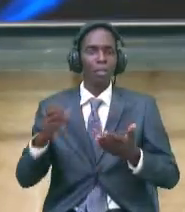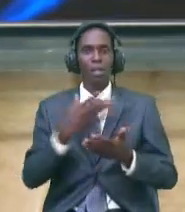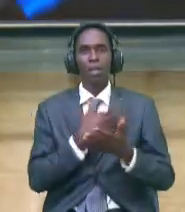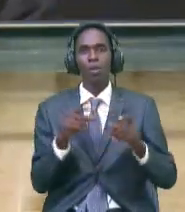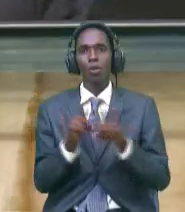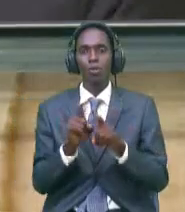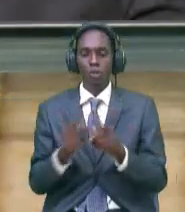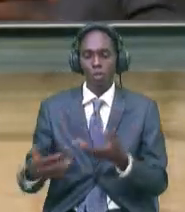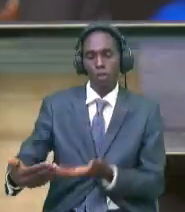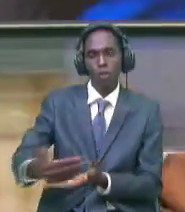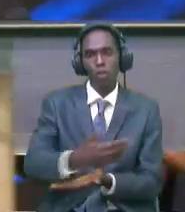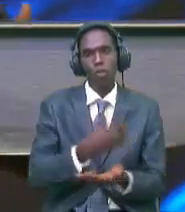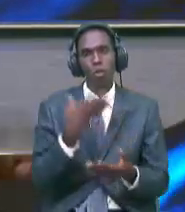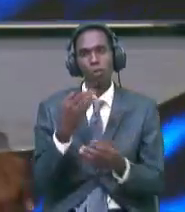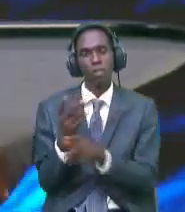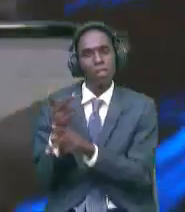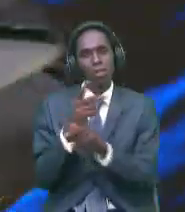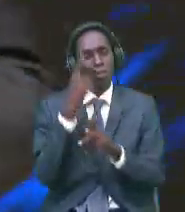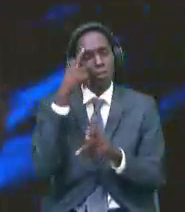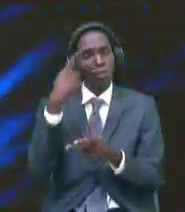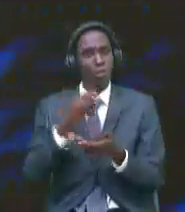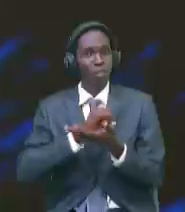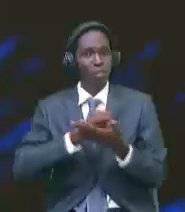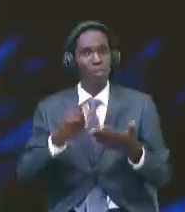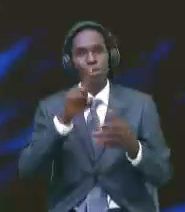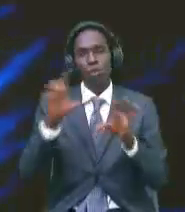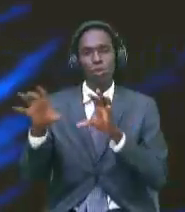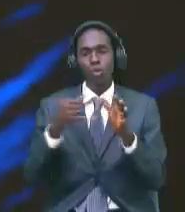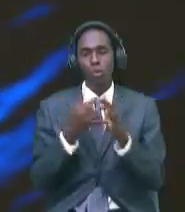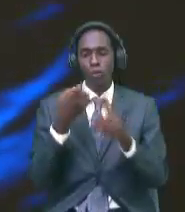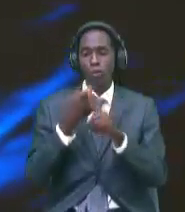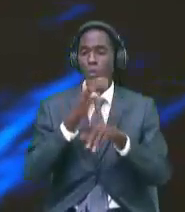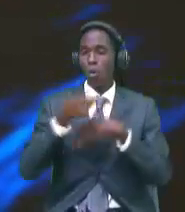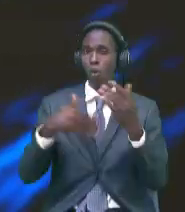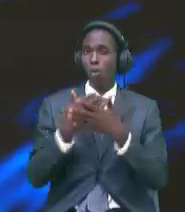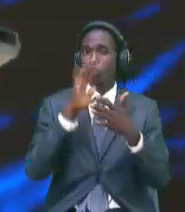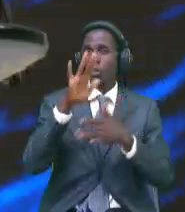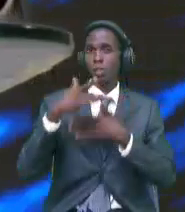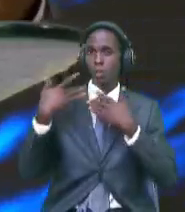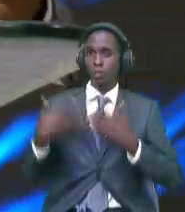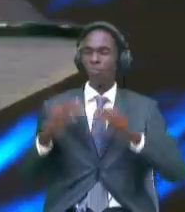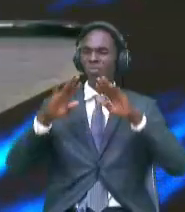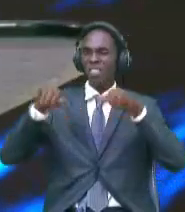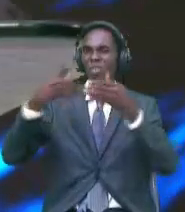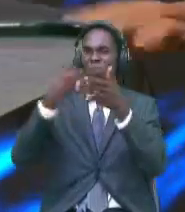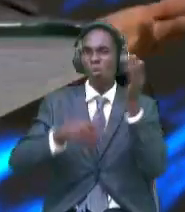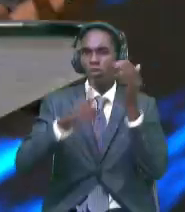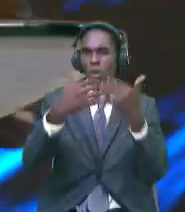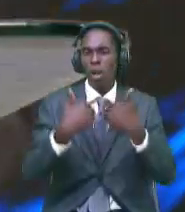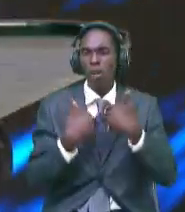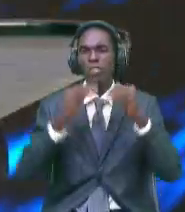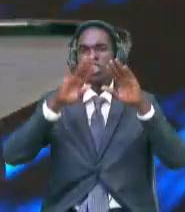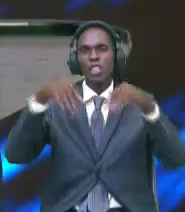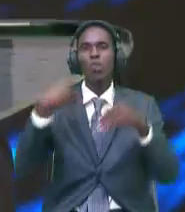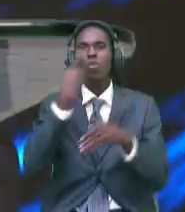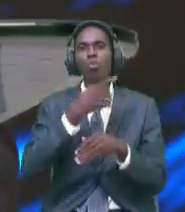the collection and the care for the saint, and you do it from all your heart, and you give what you have, and you give who you have